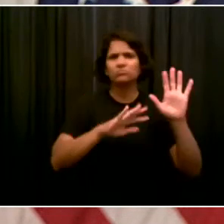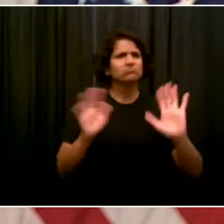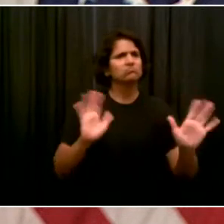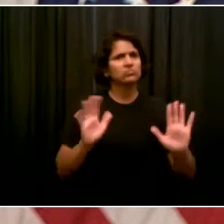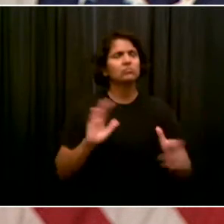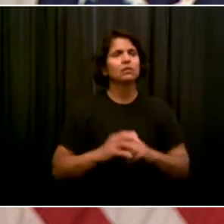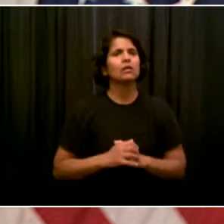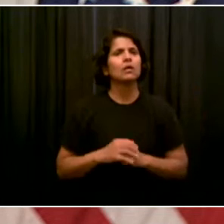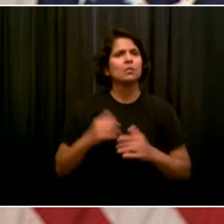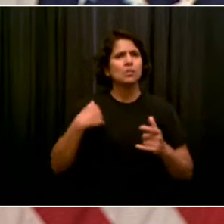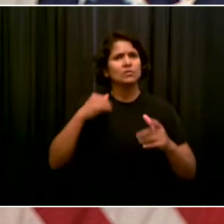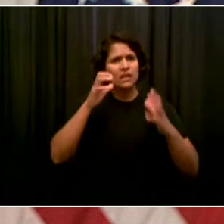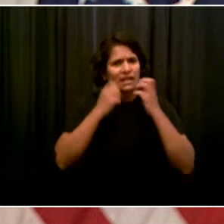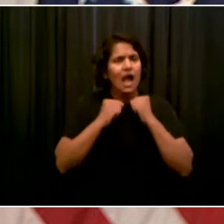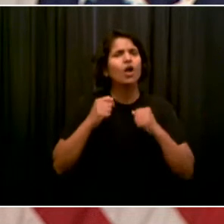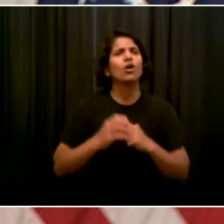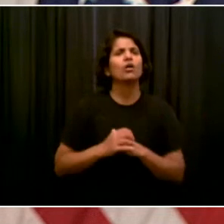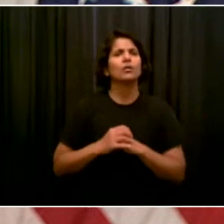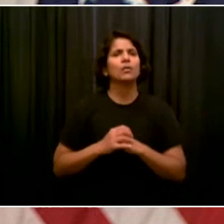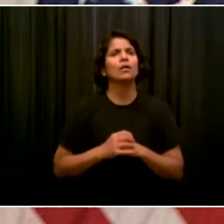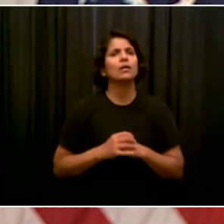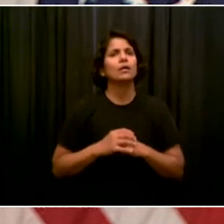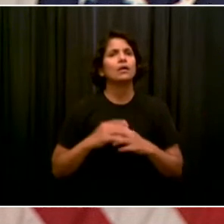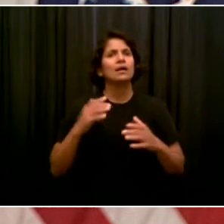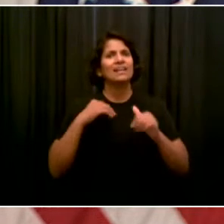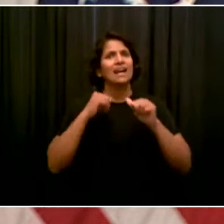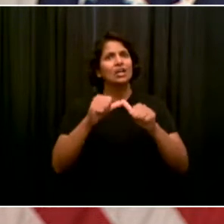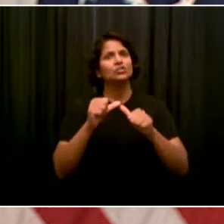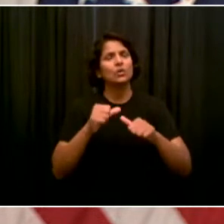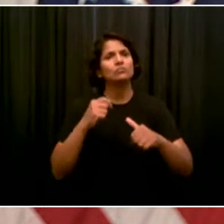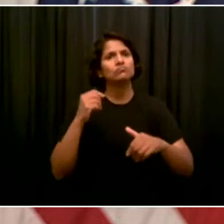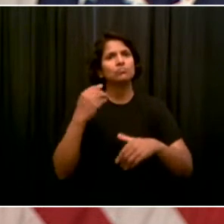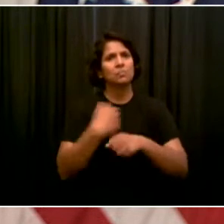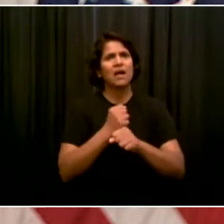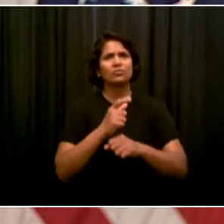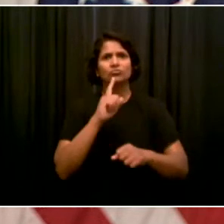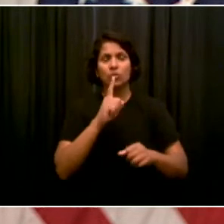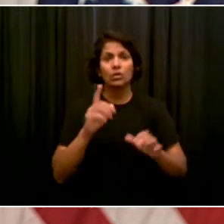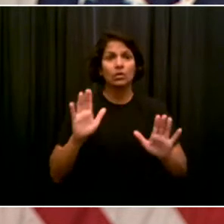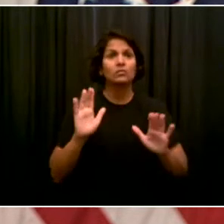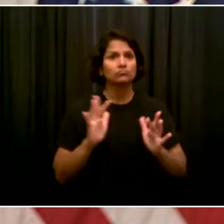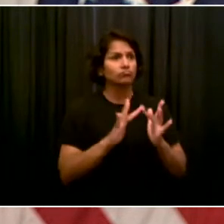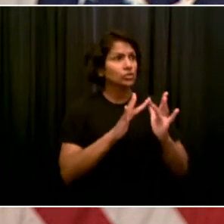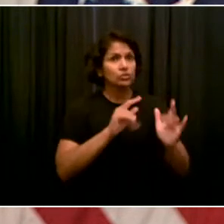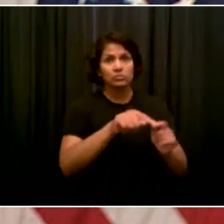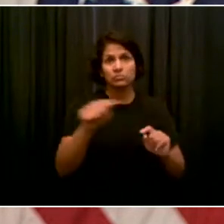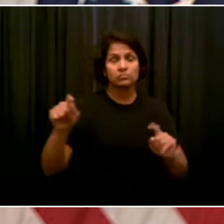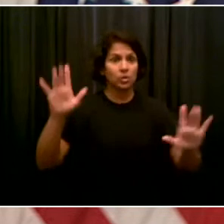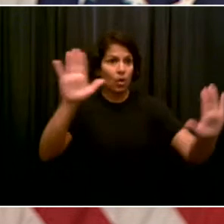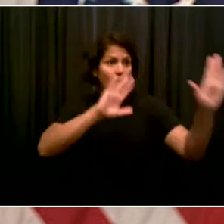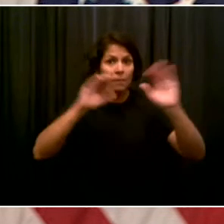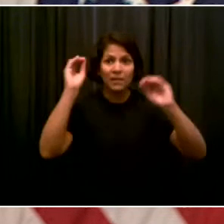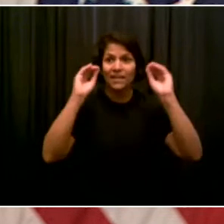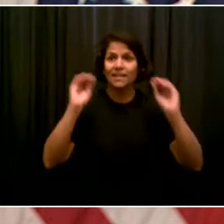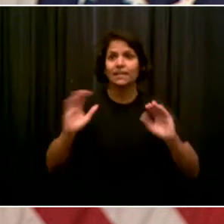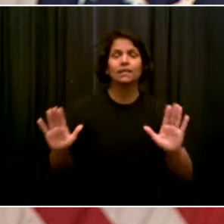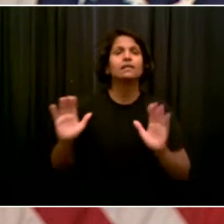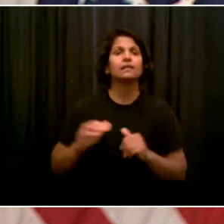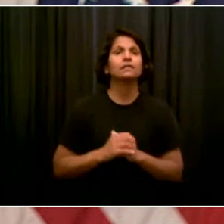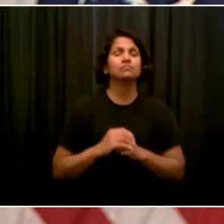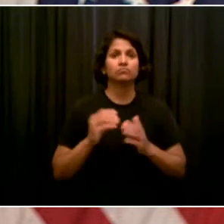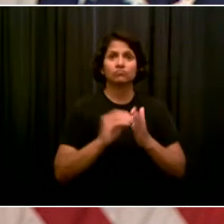for the long-range vision, you will see that we continue to vision. So thank you to all of you for your input and for your continued input. And